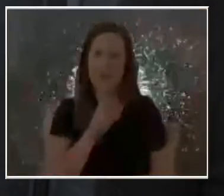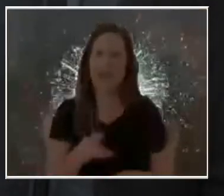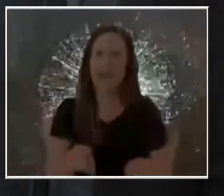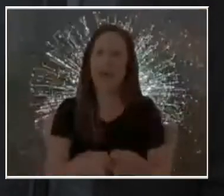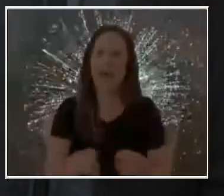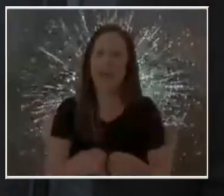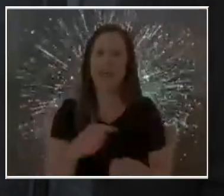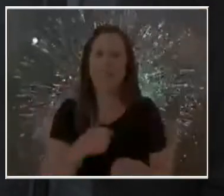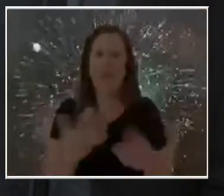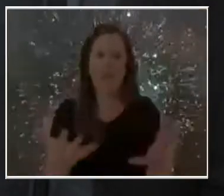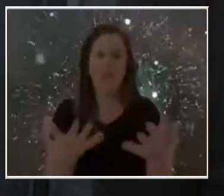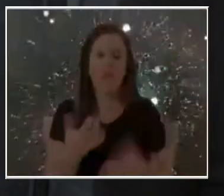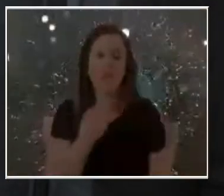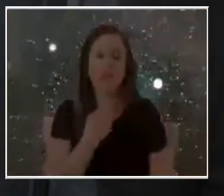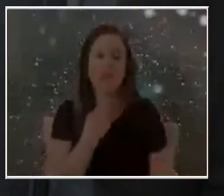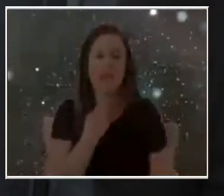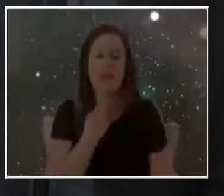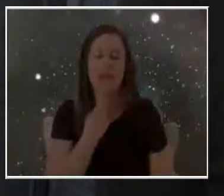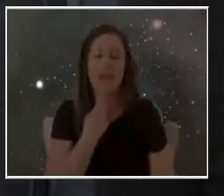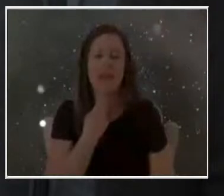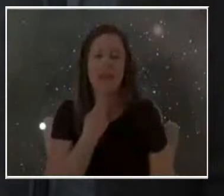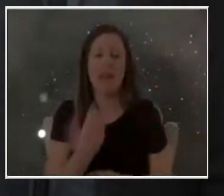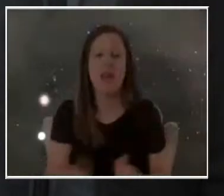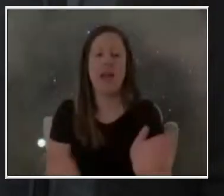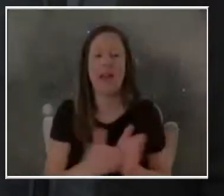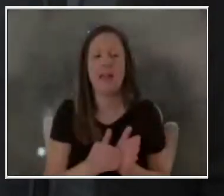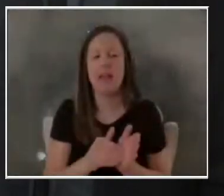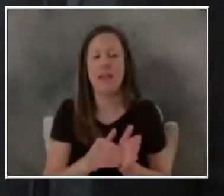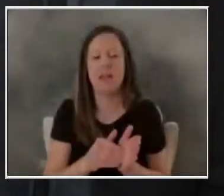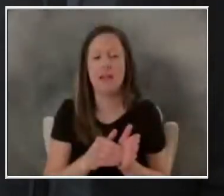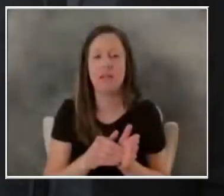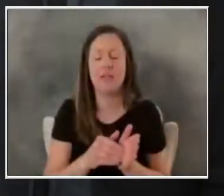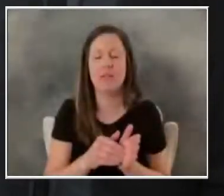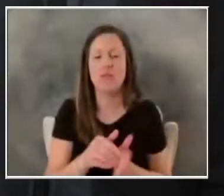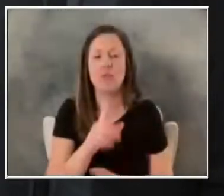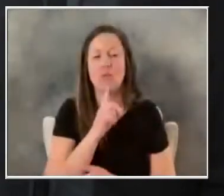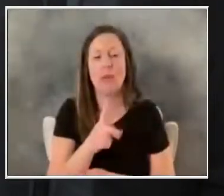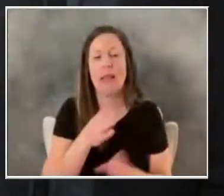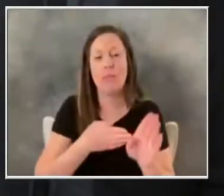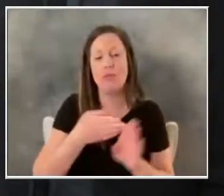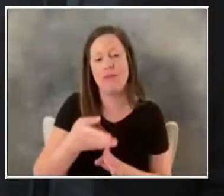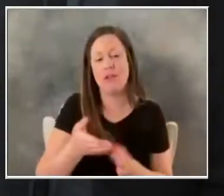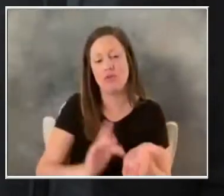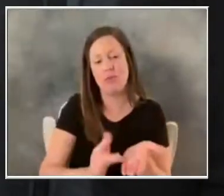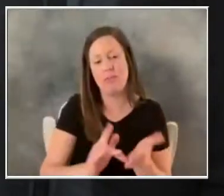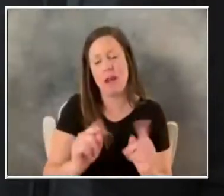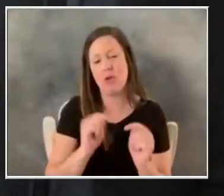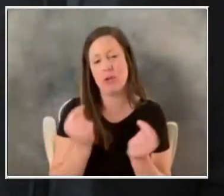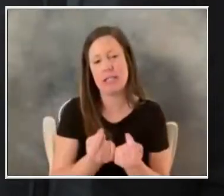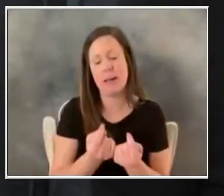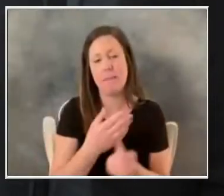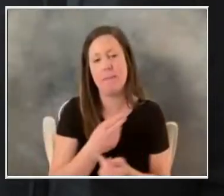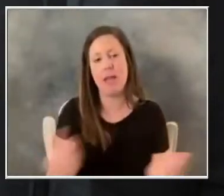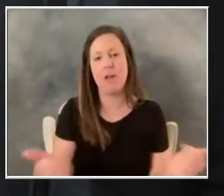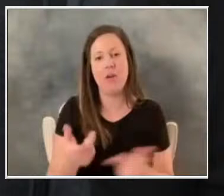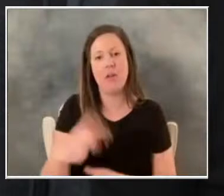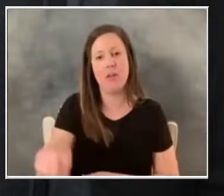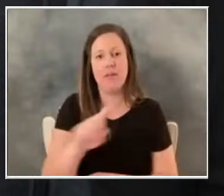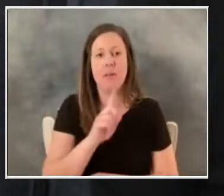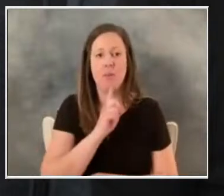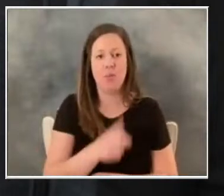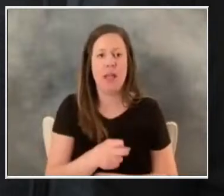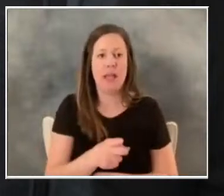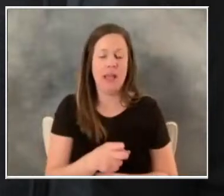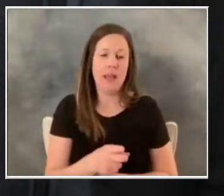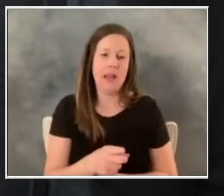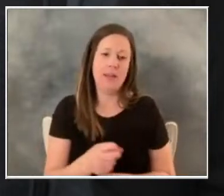know, again, the professional medical team is you know, I just want